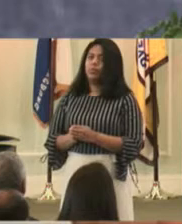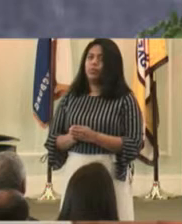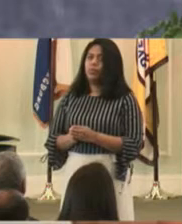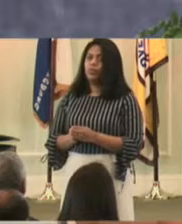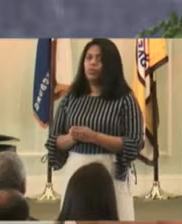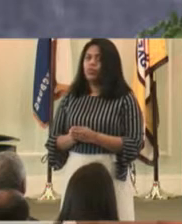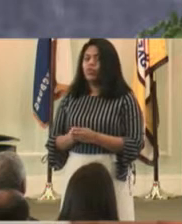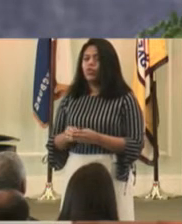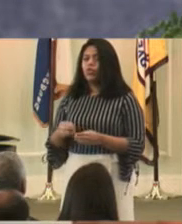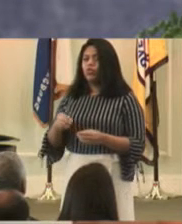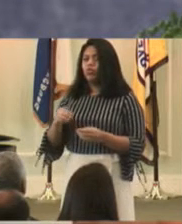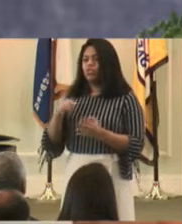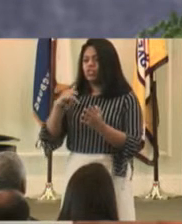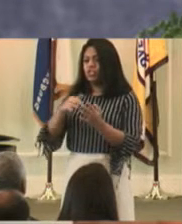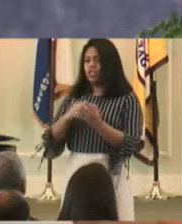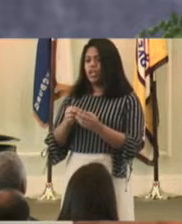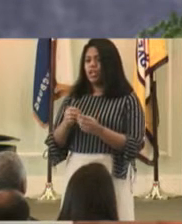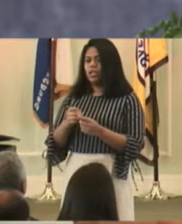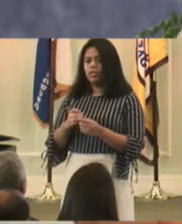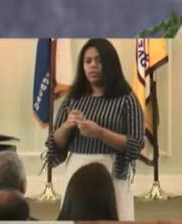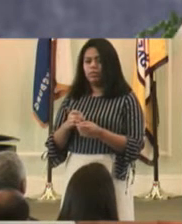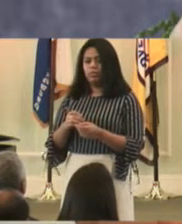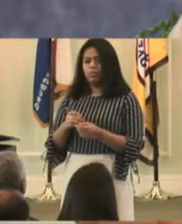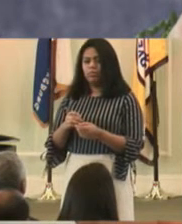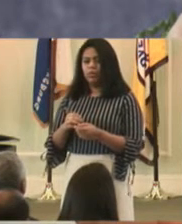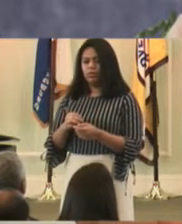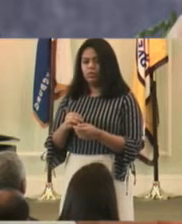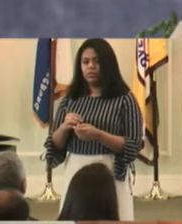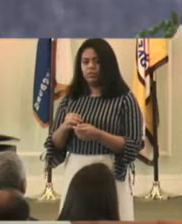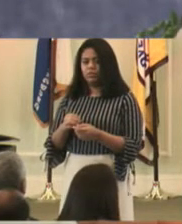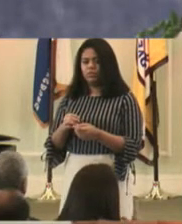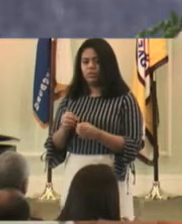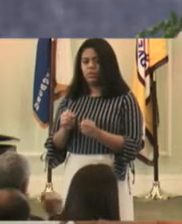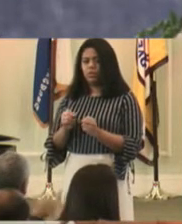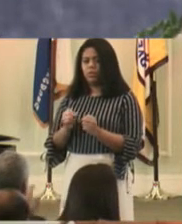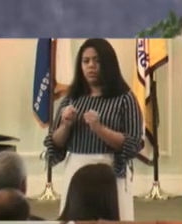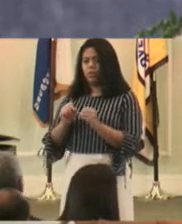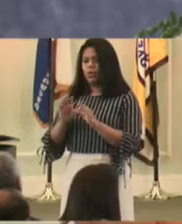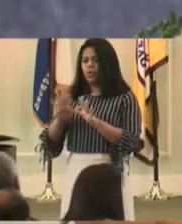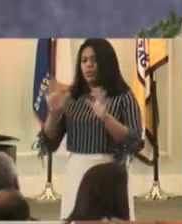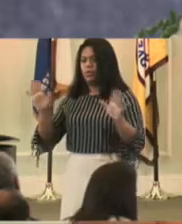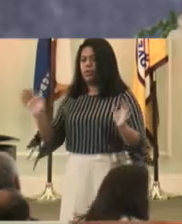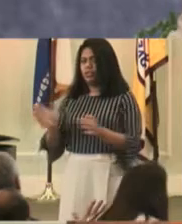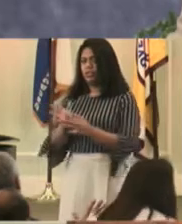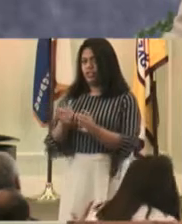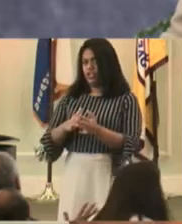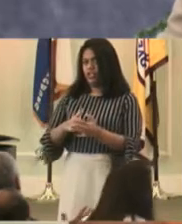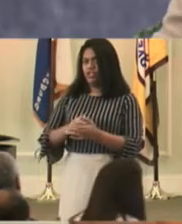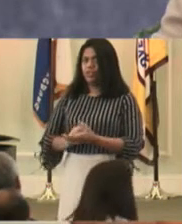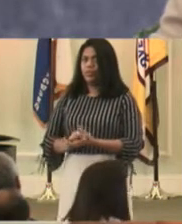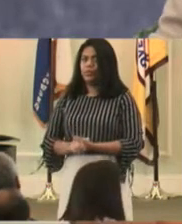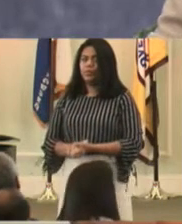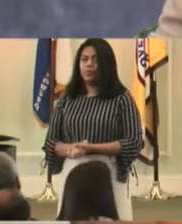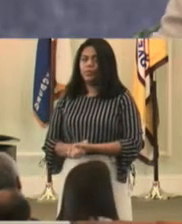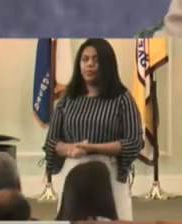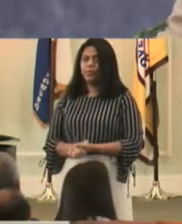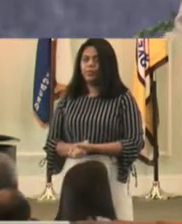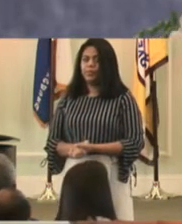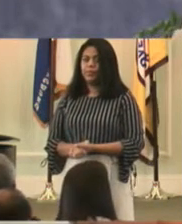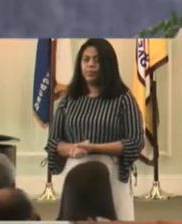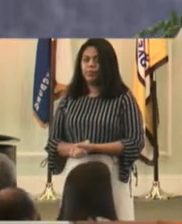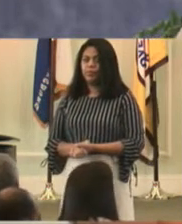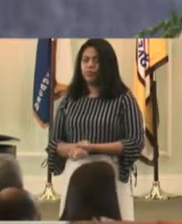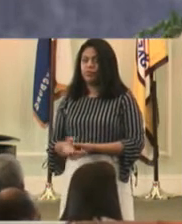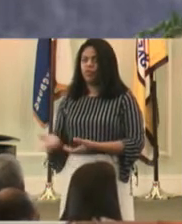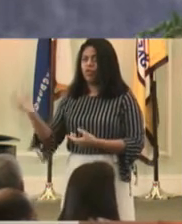the miracles of Jesus, so please come out. And I know some of us come from far away, but even if you get a half an hour or 15 minutes, come